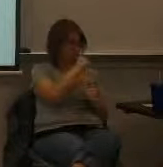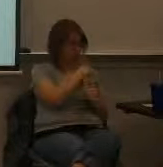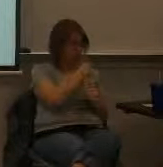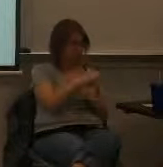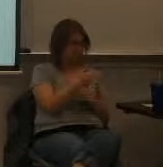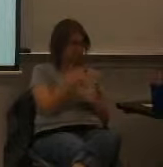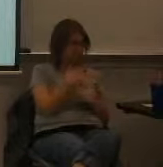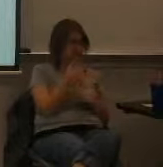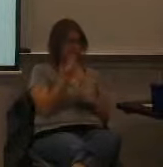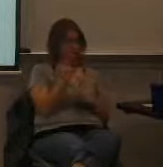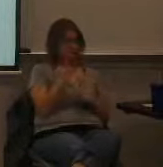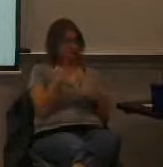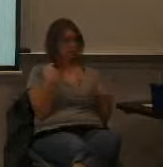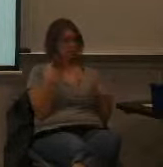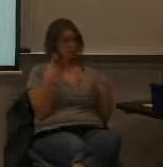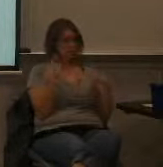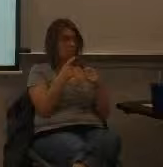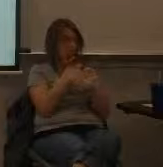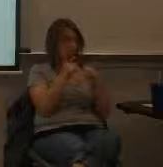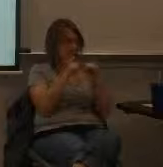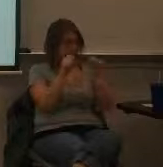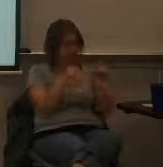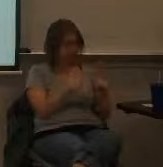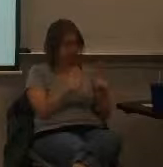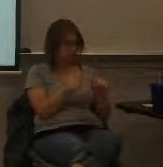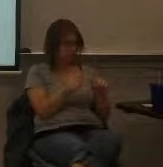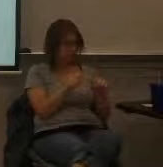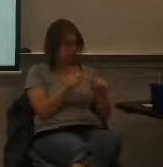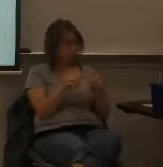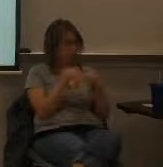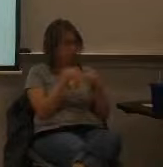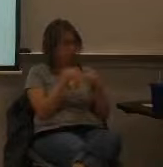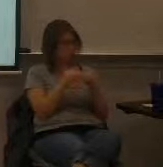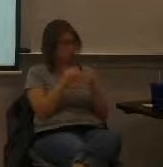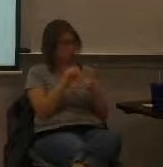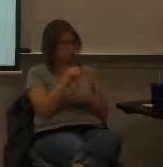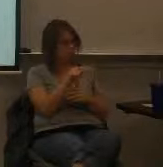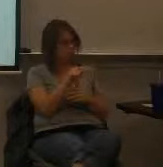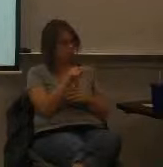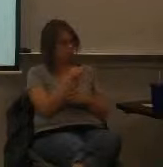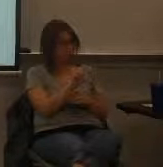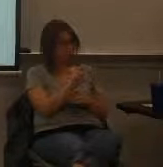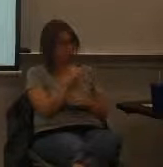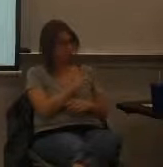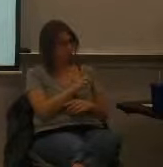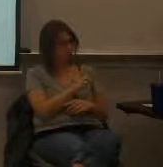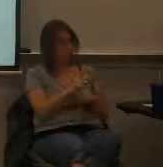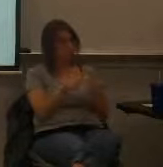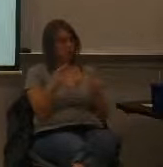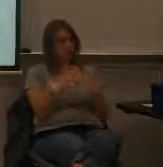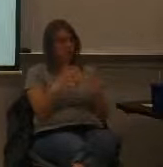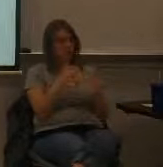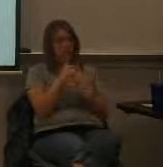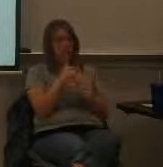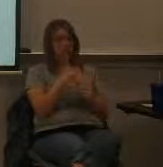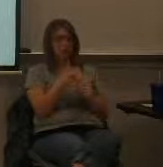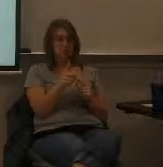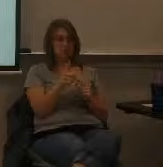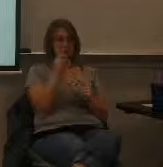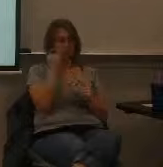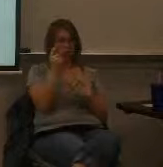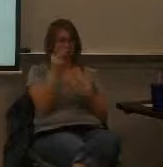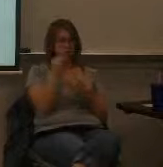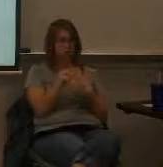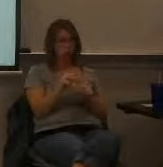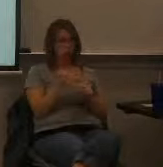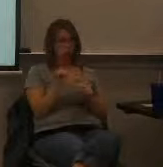assumption was that complex systems were more stable. And the argument for that was that if you